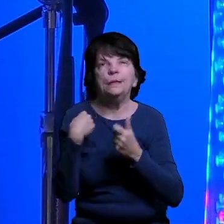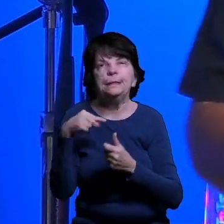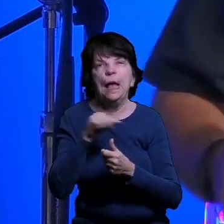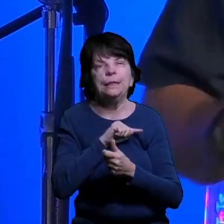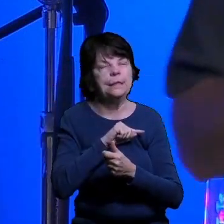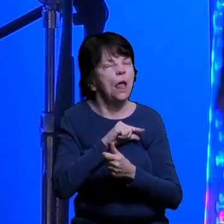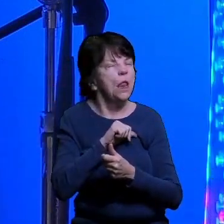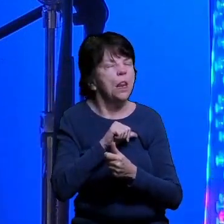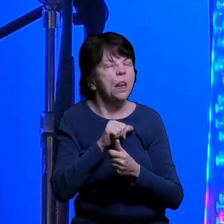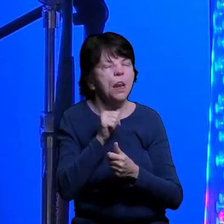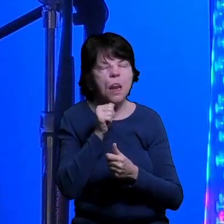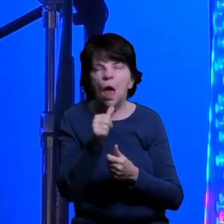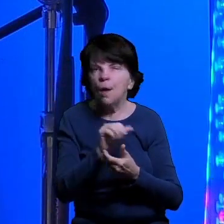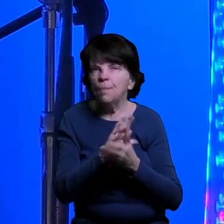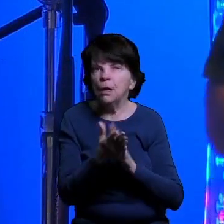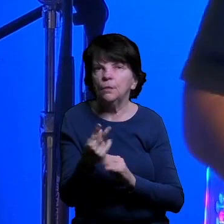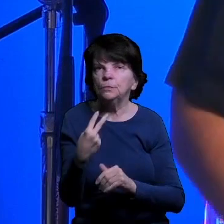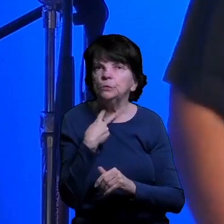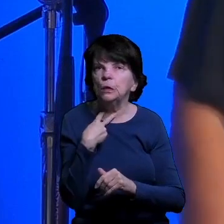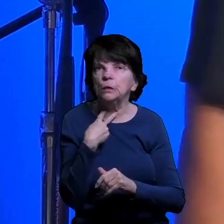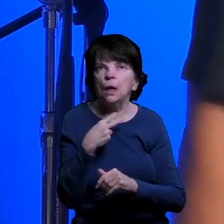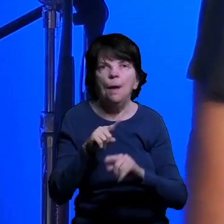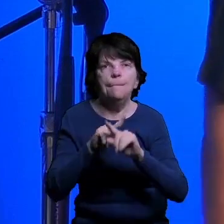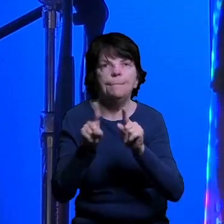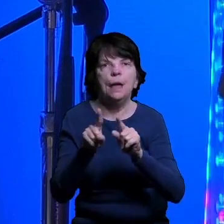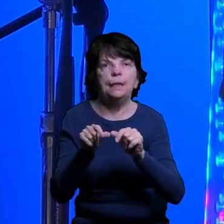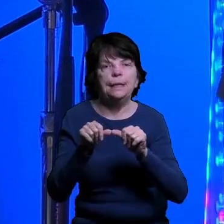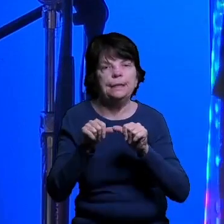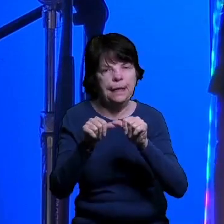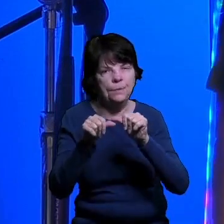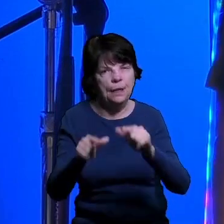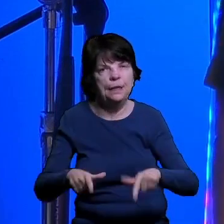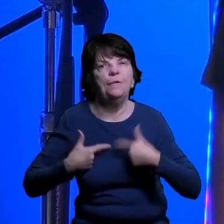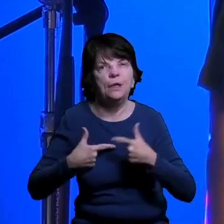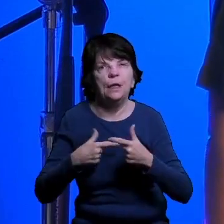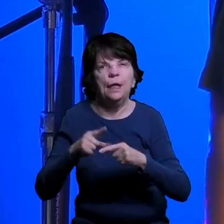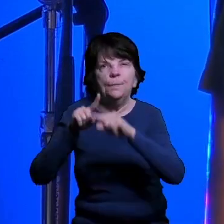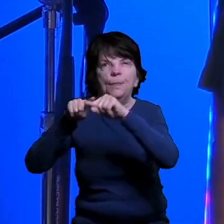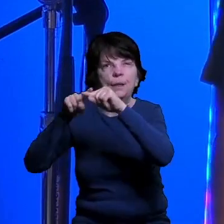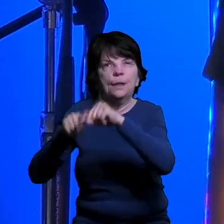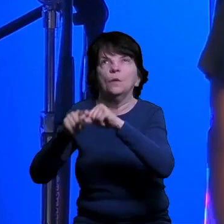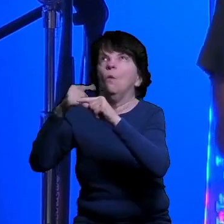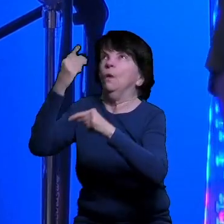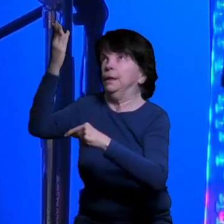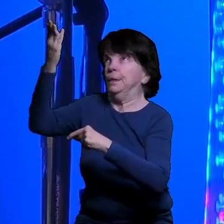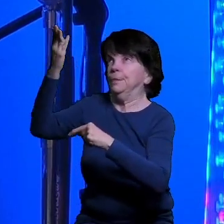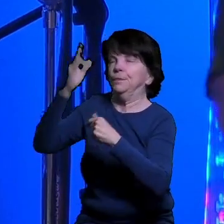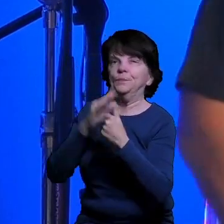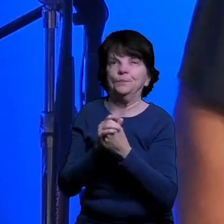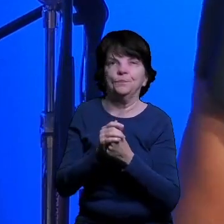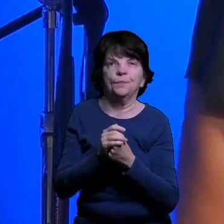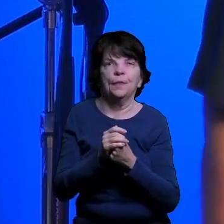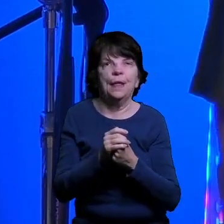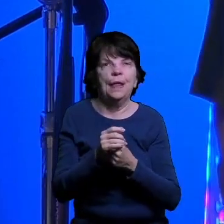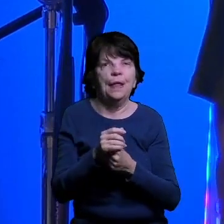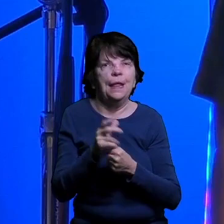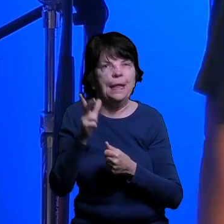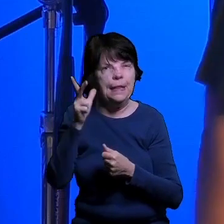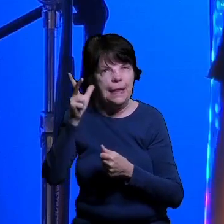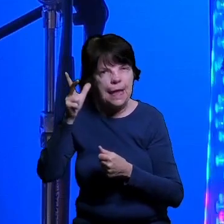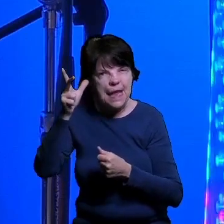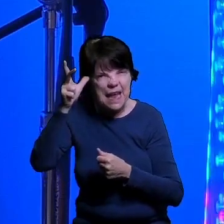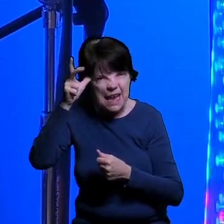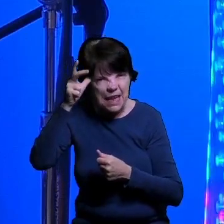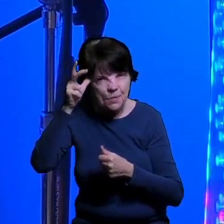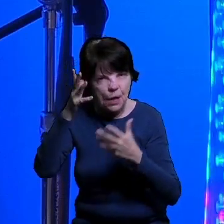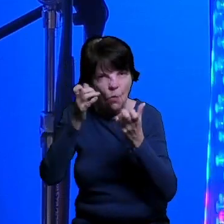into the game, making sure that we do what God is calling us to do is so important. One of the things the enemy wants to do, he